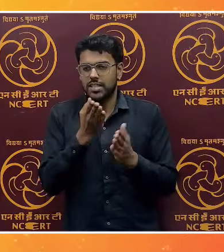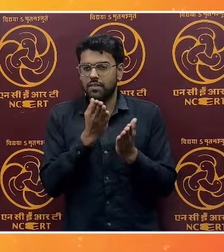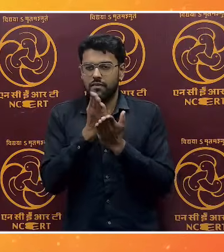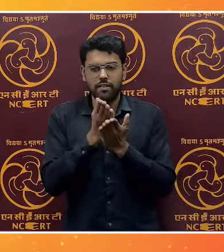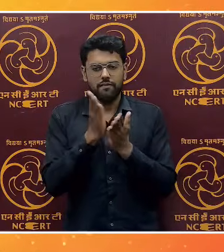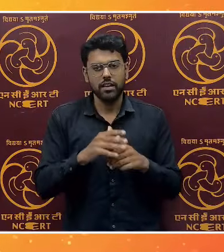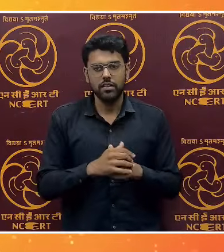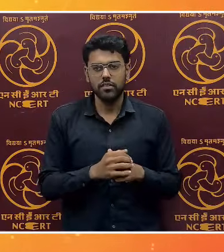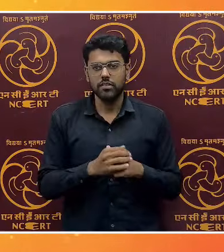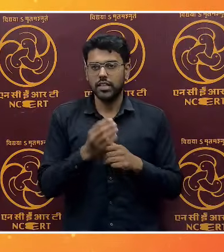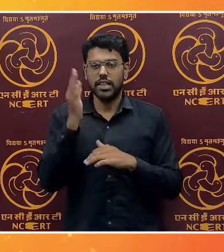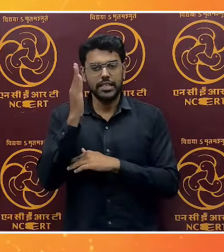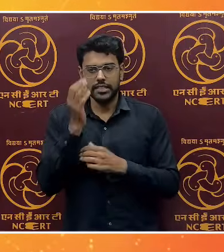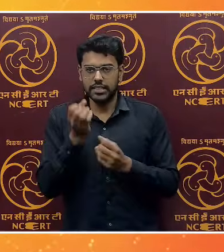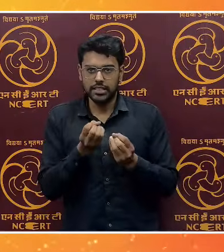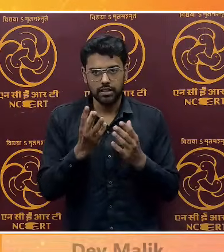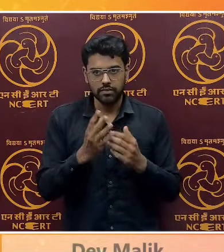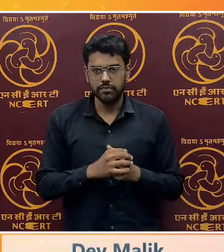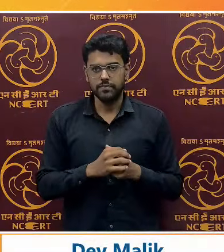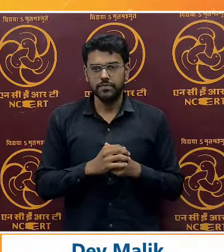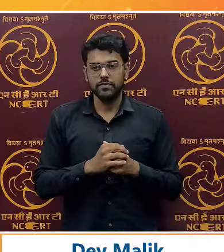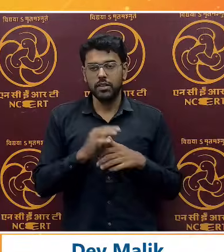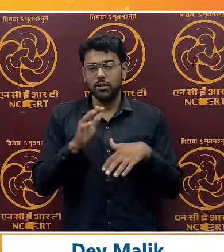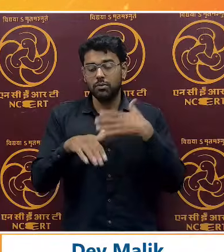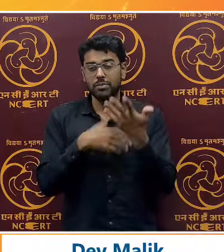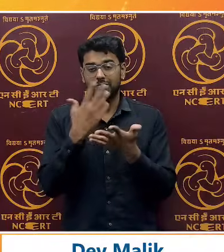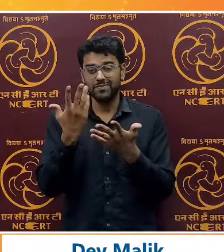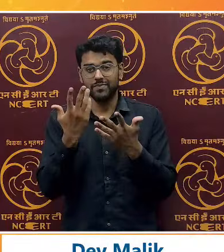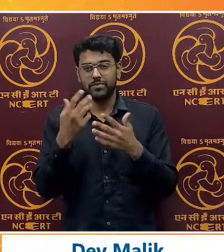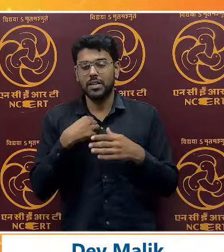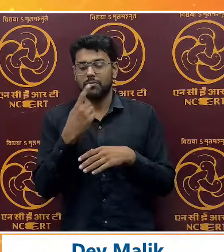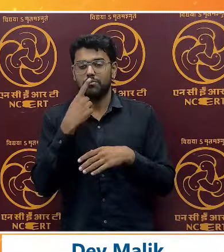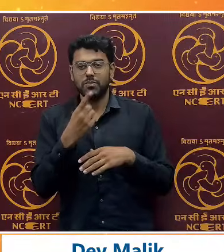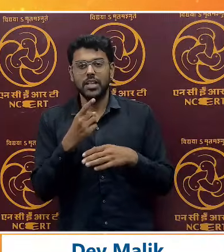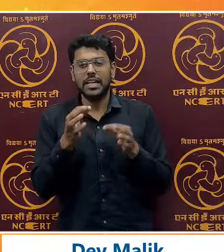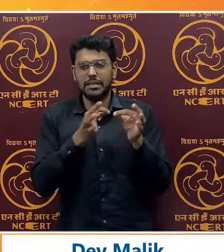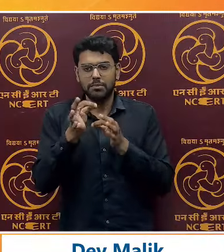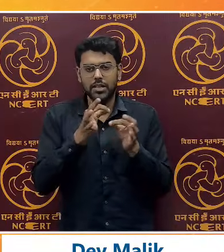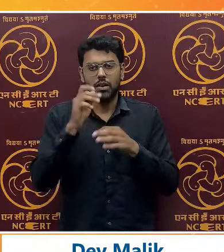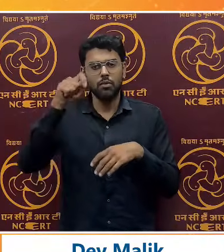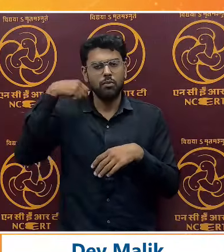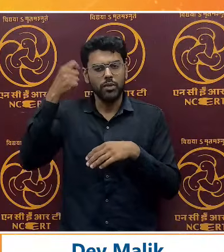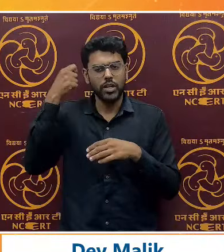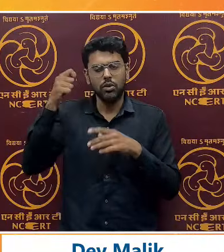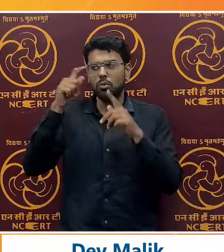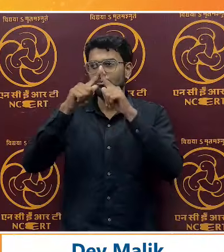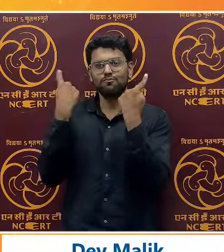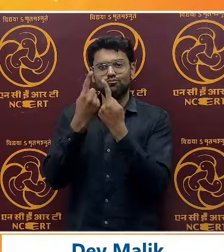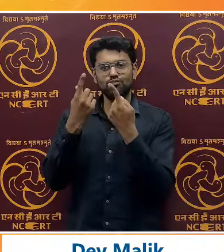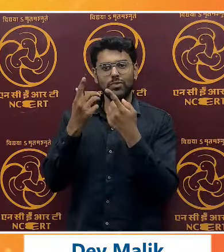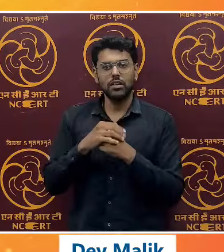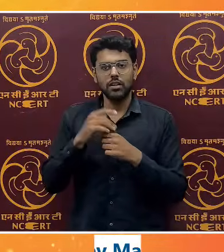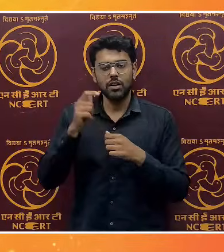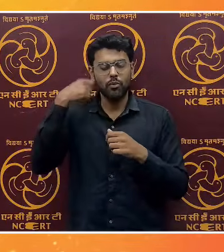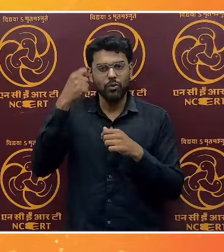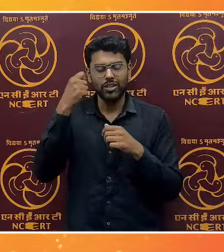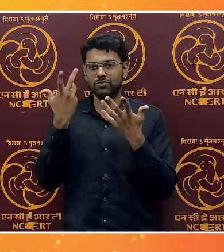it with that. So for that, let me just explain about video studios. Okay. So for